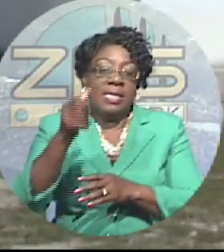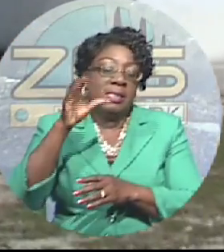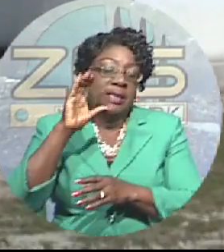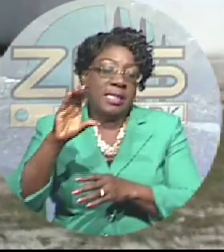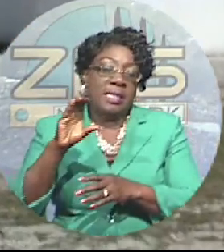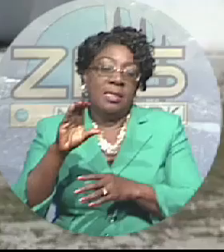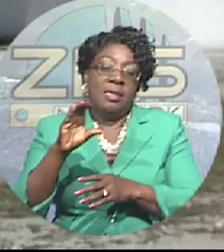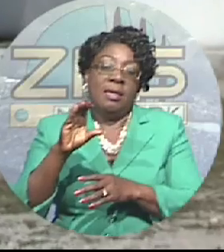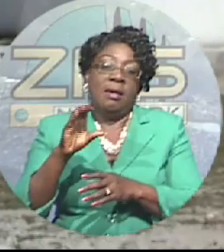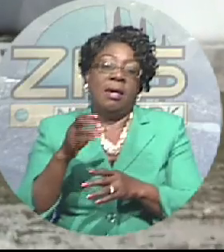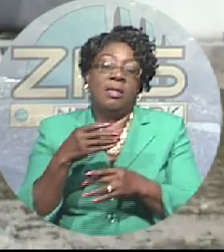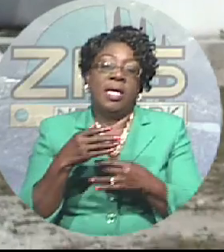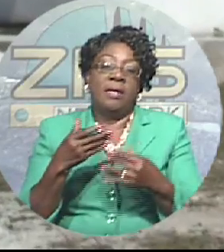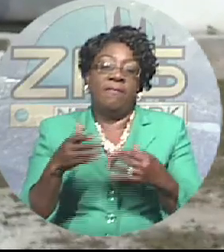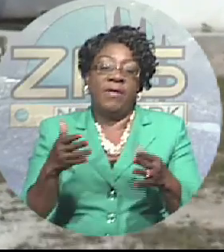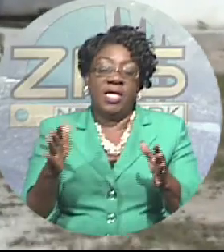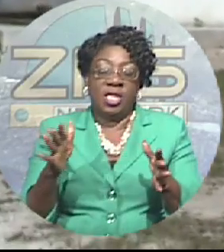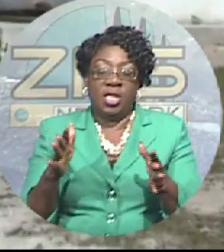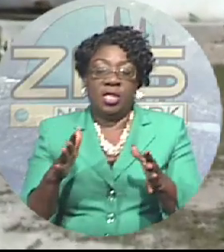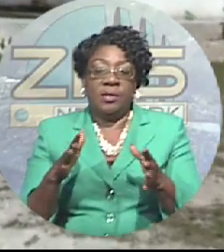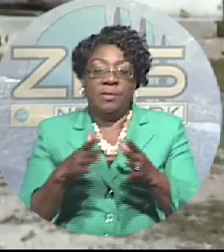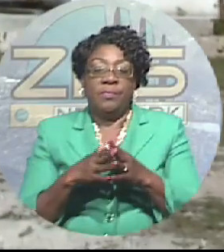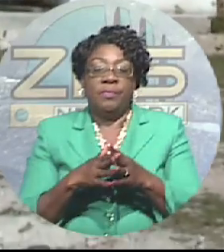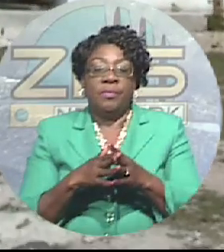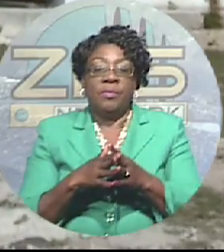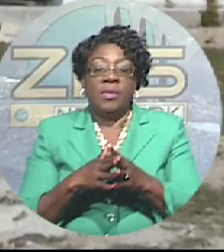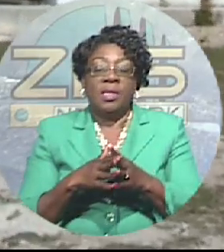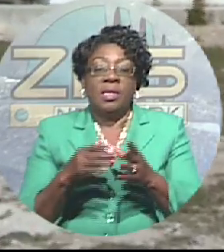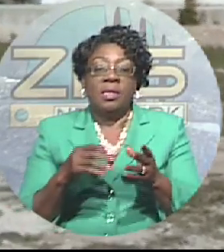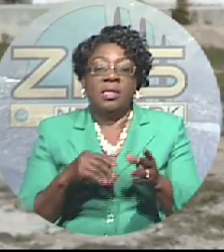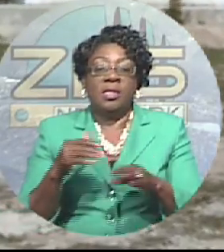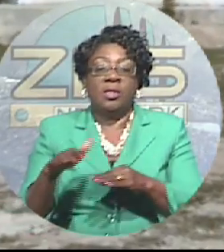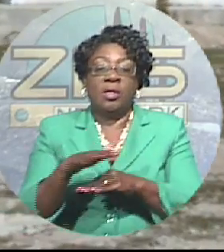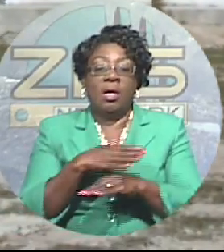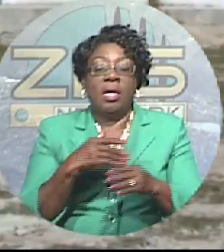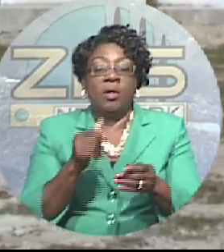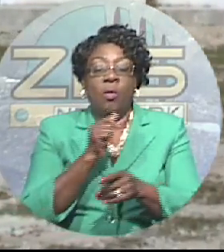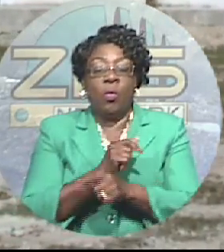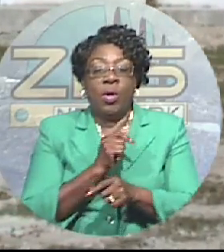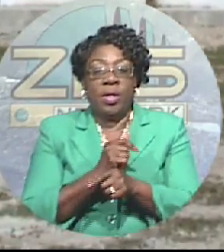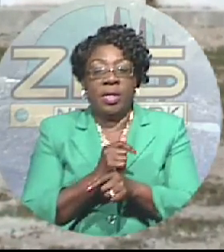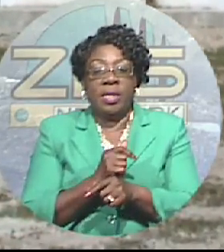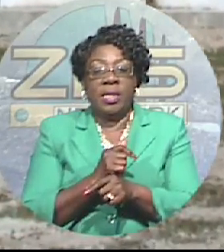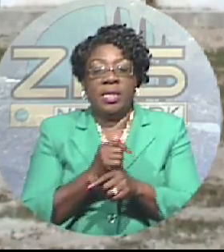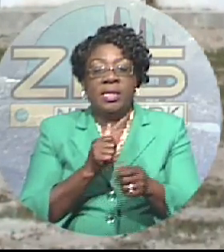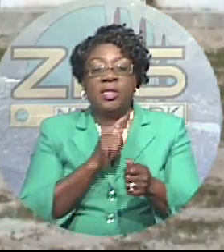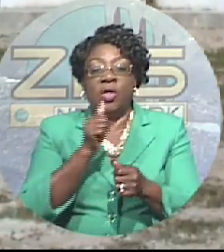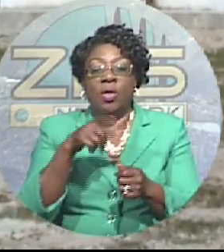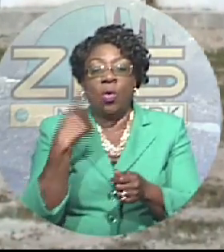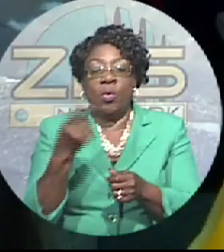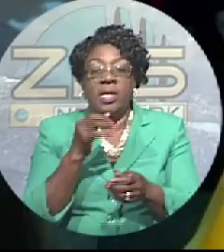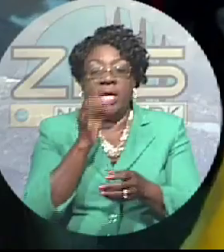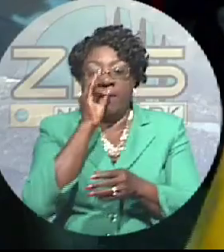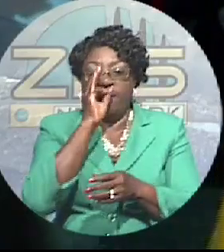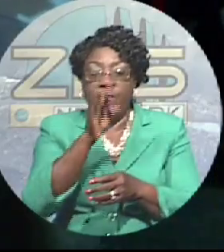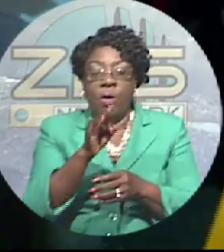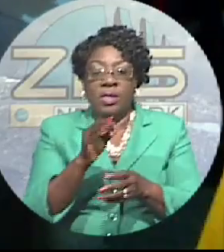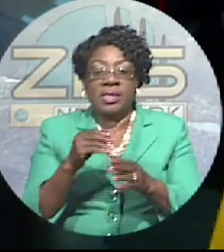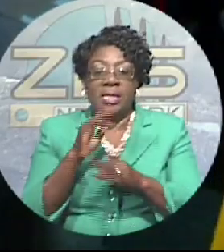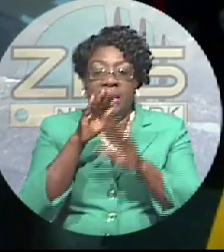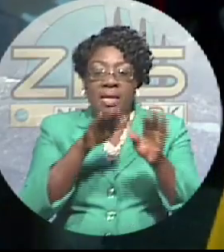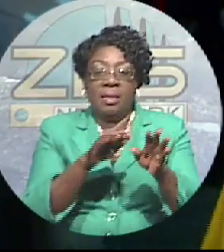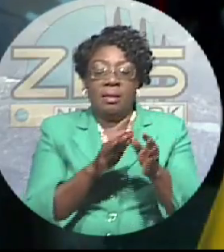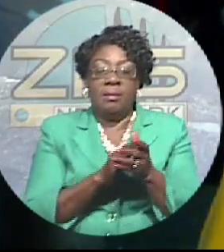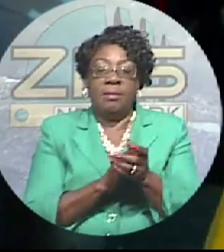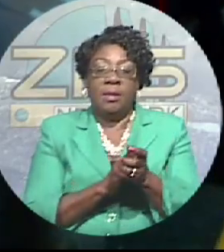partnered with the project to provide funding for the building. But the scope of works, he noted, extends beyond just the Fox Hill community. I'm hoping that